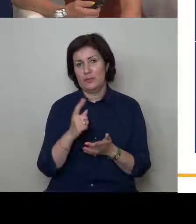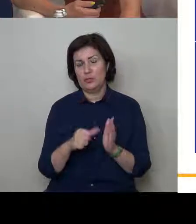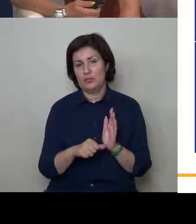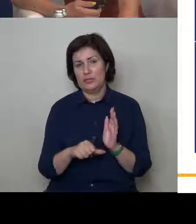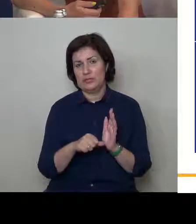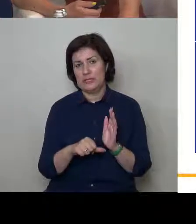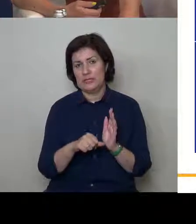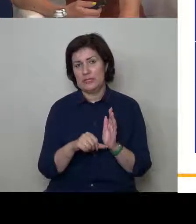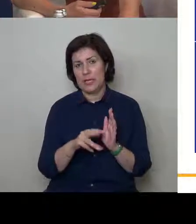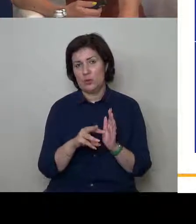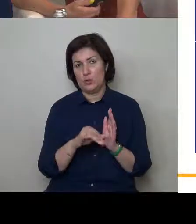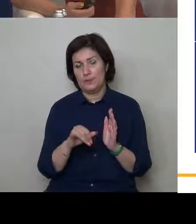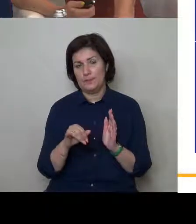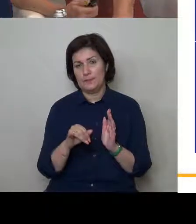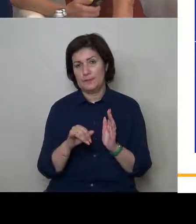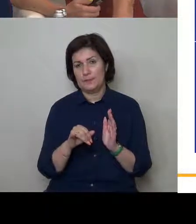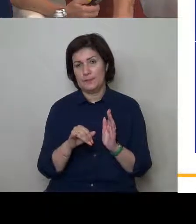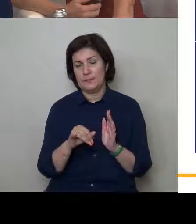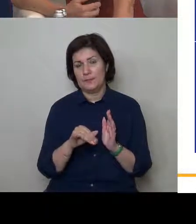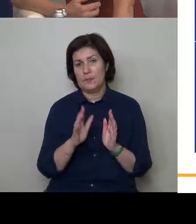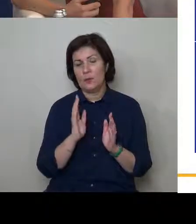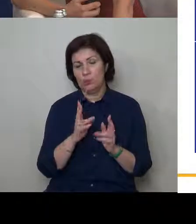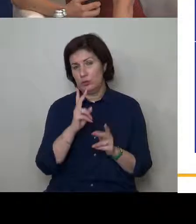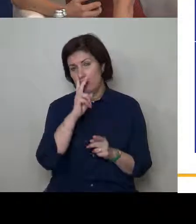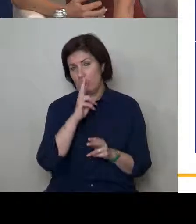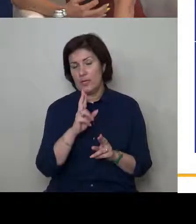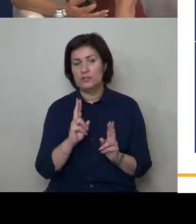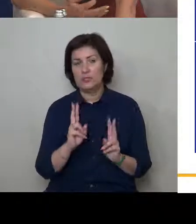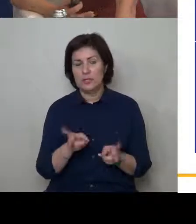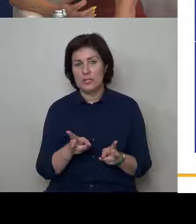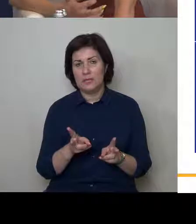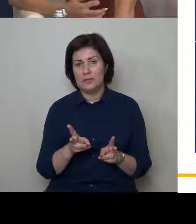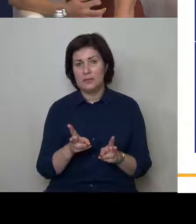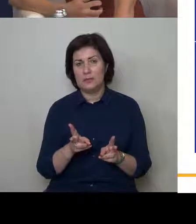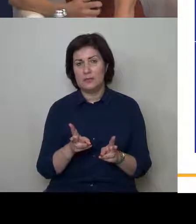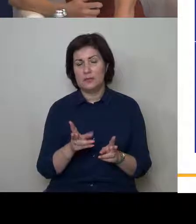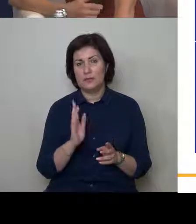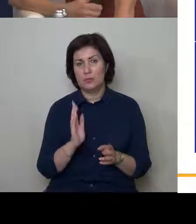covered by the first part of Article 160.